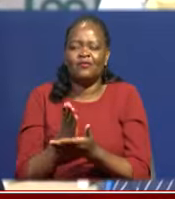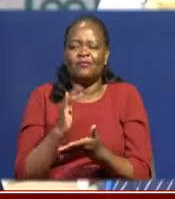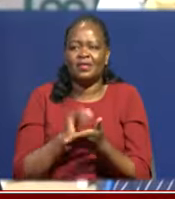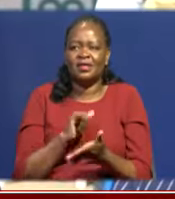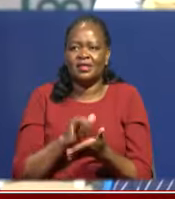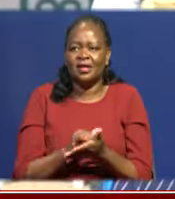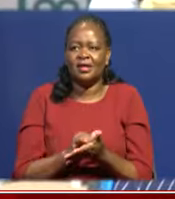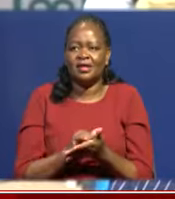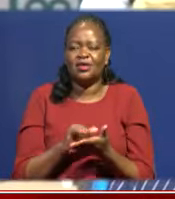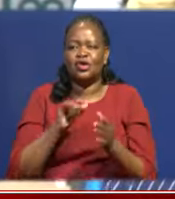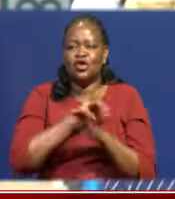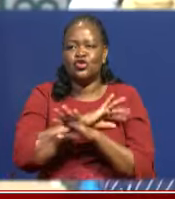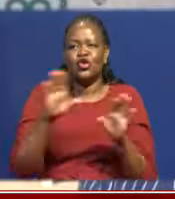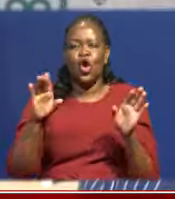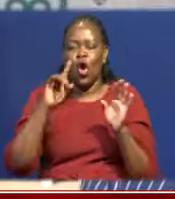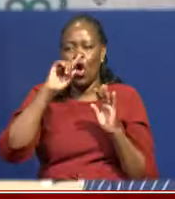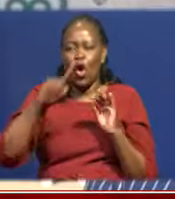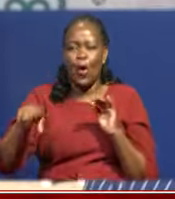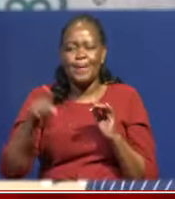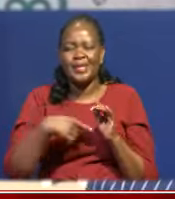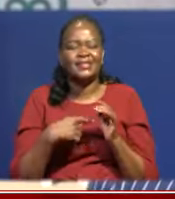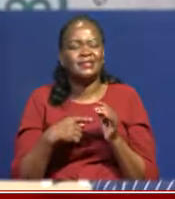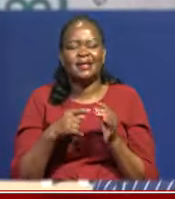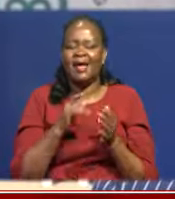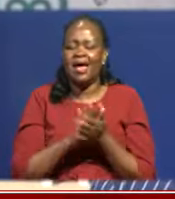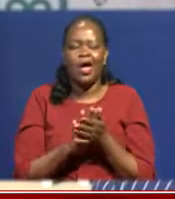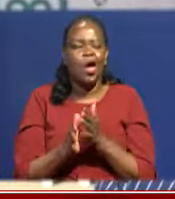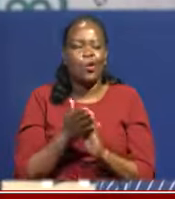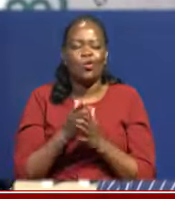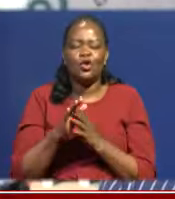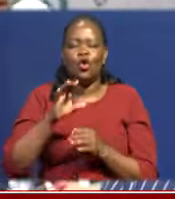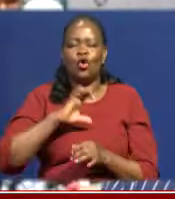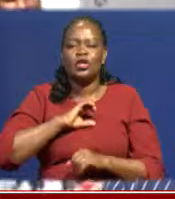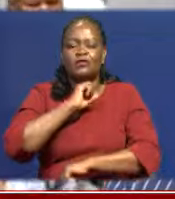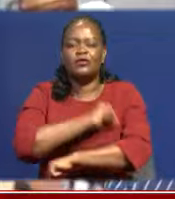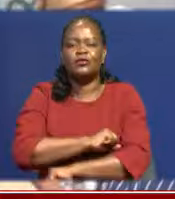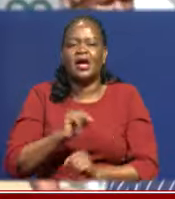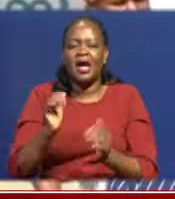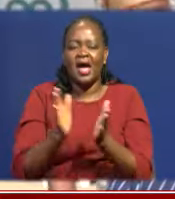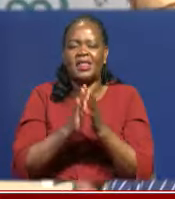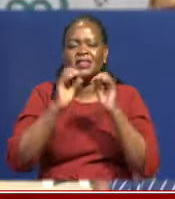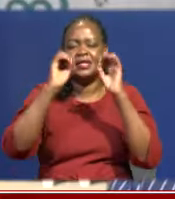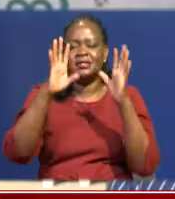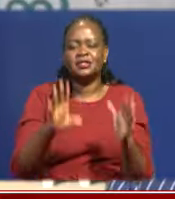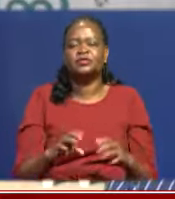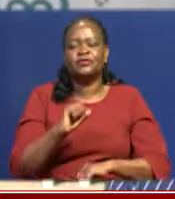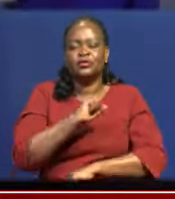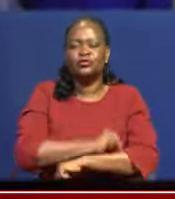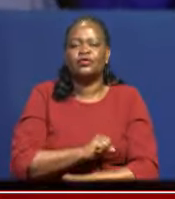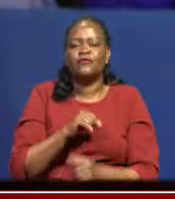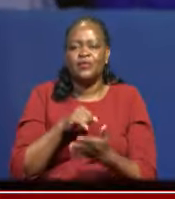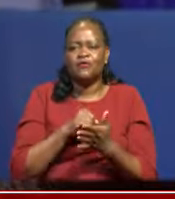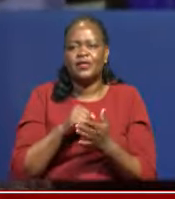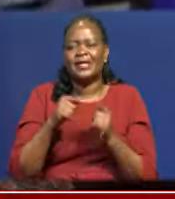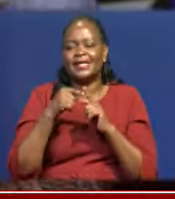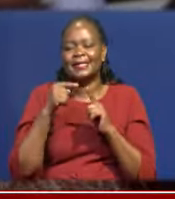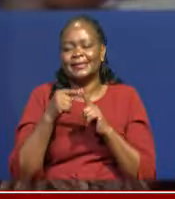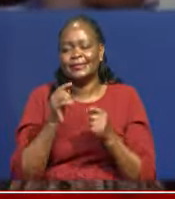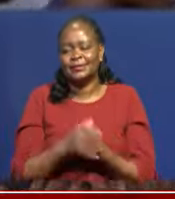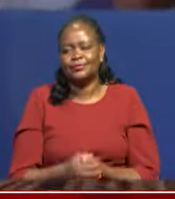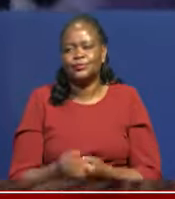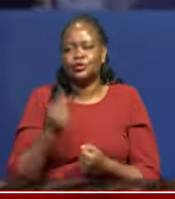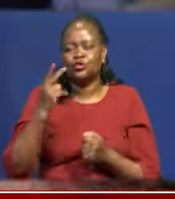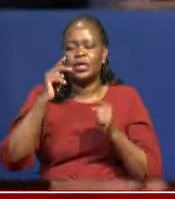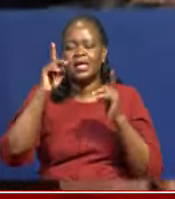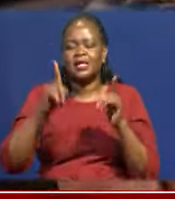kwamba hakuna lawama wenye shule na walimu wa shule wahusika katika mauaji. This as two